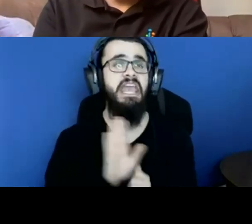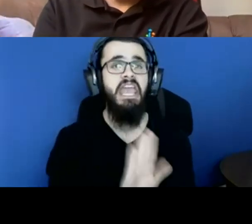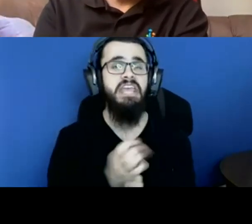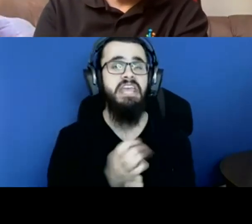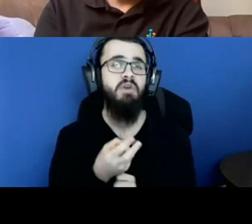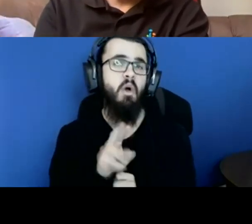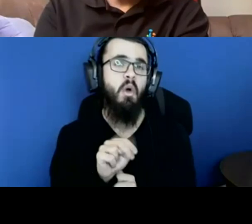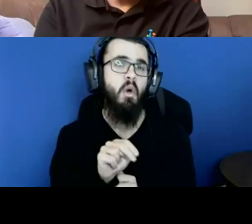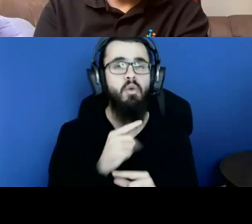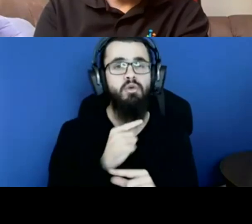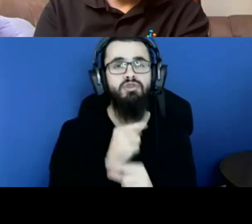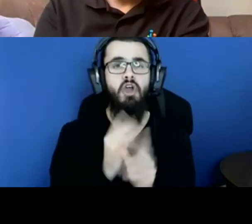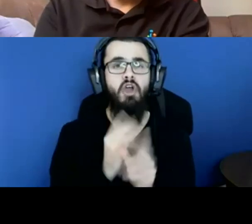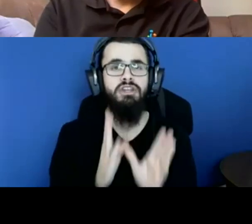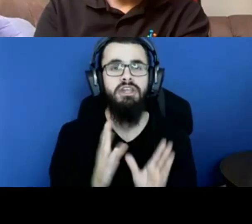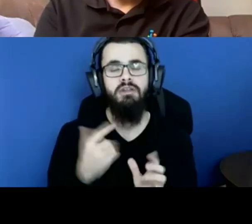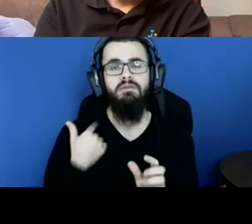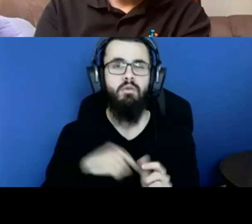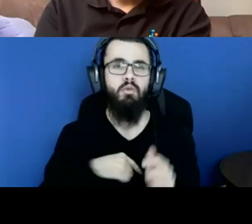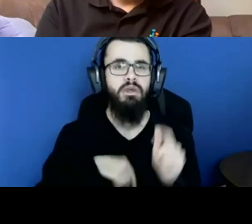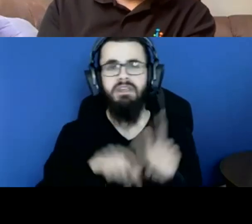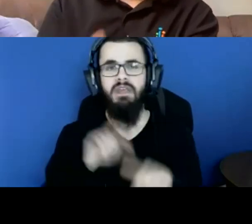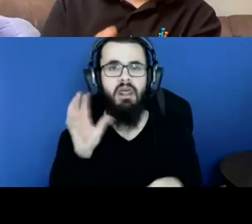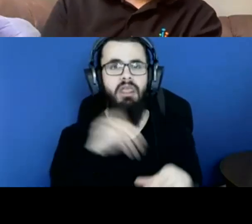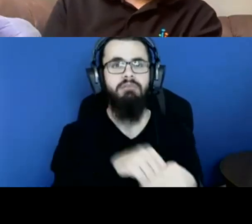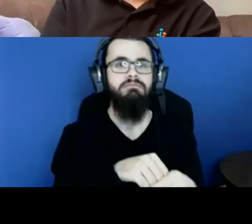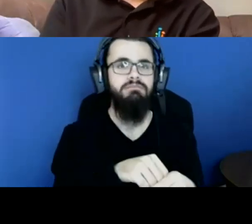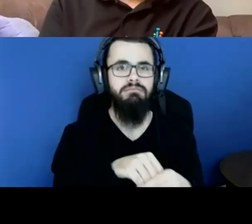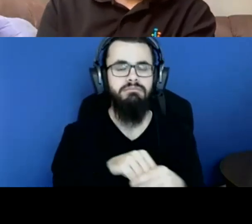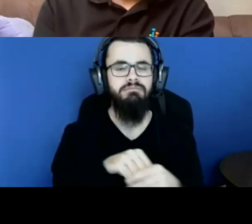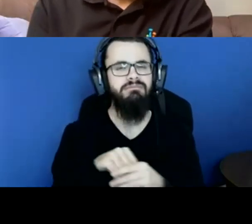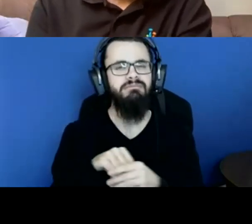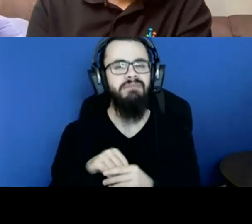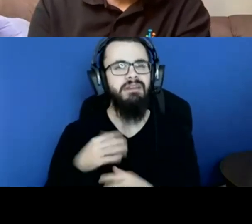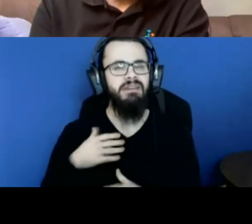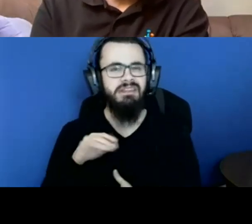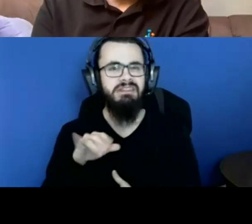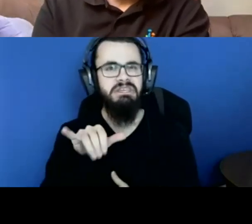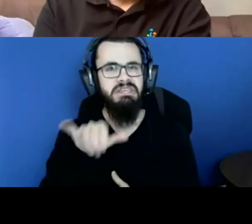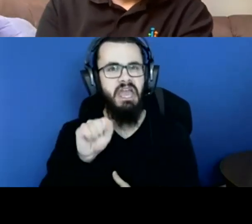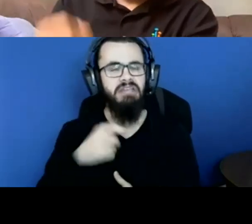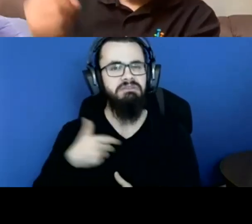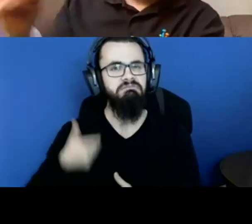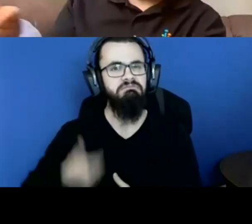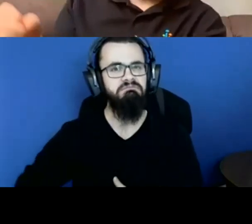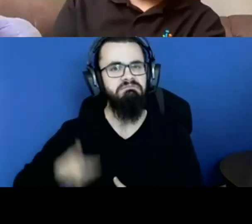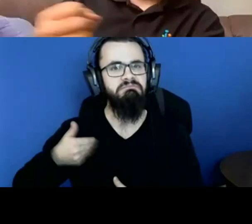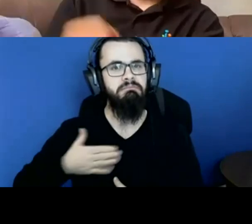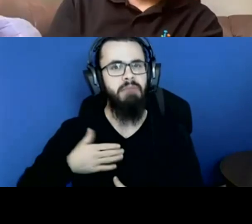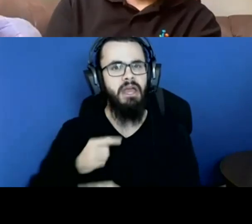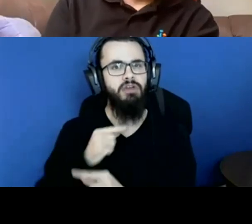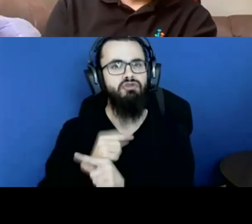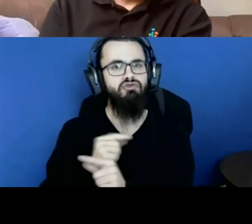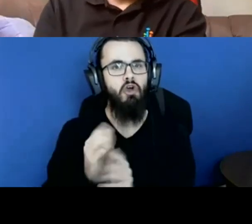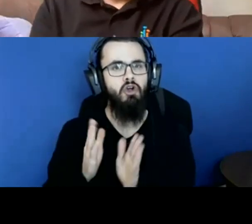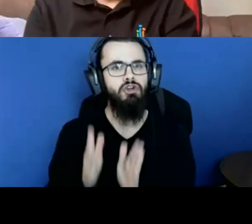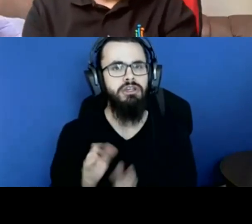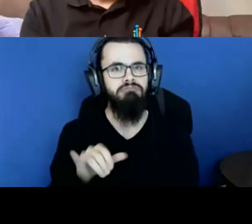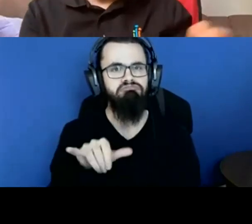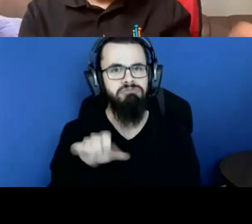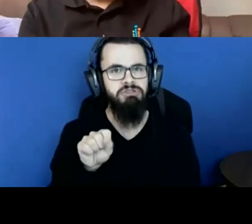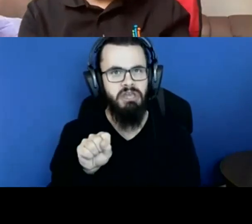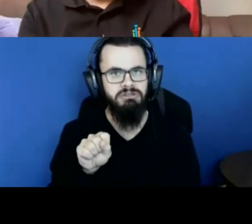and do something like that. Even though I am my own guardian, they are able to come